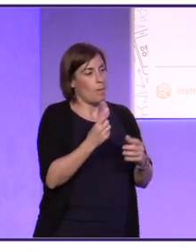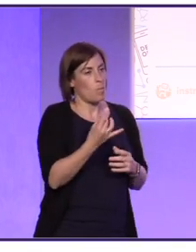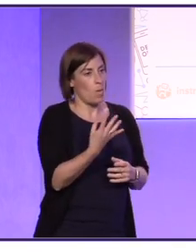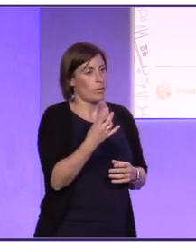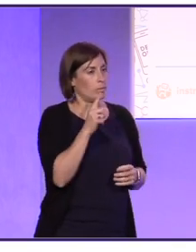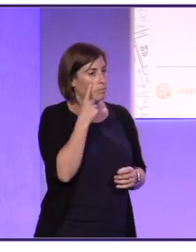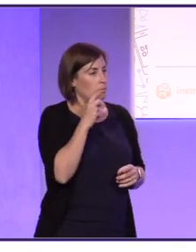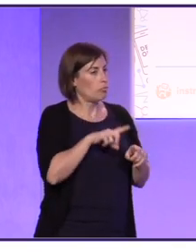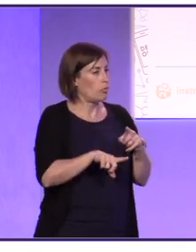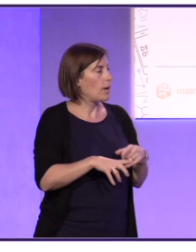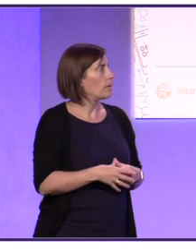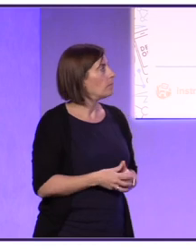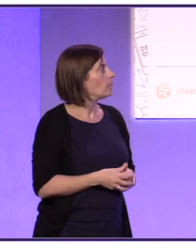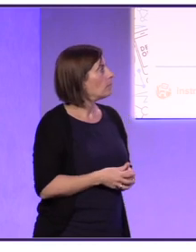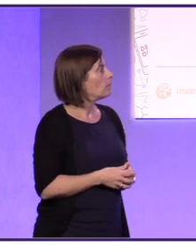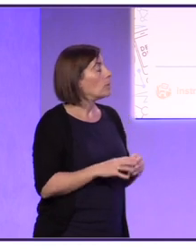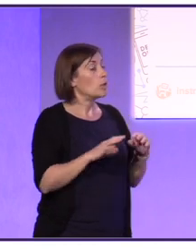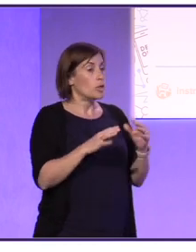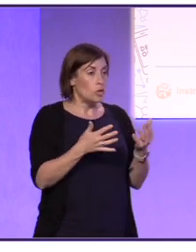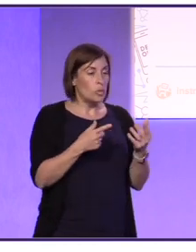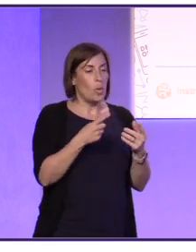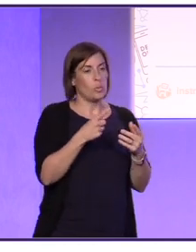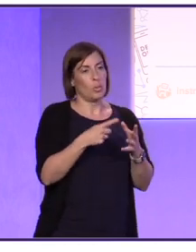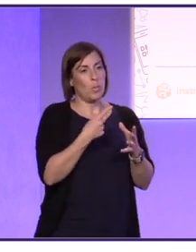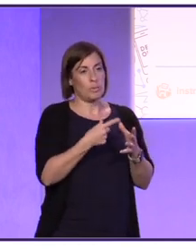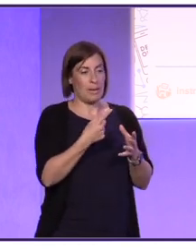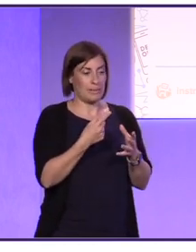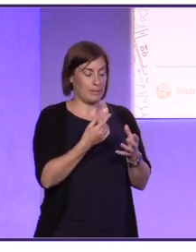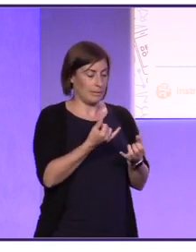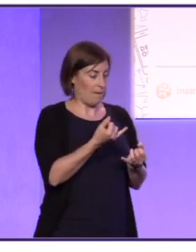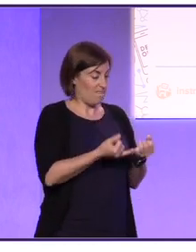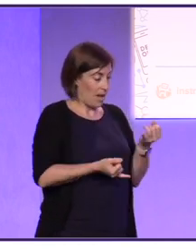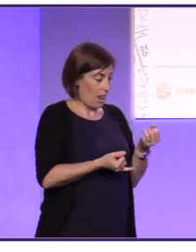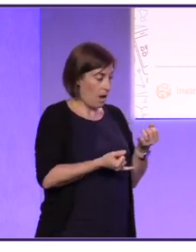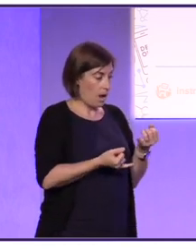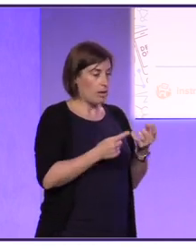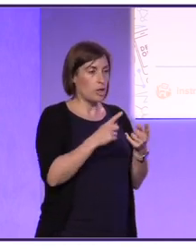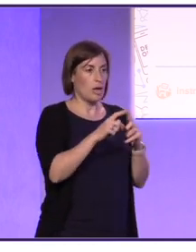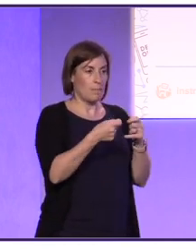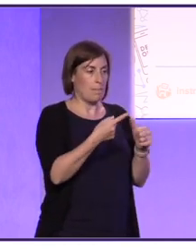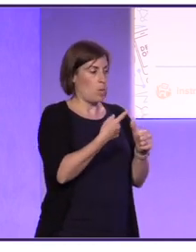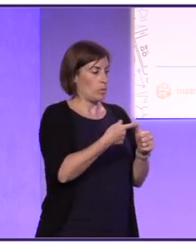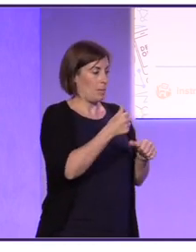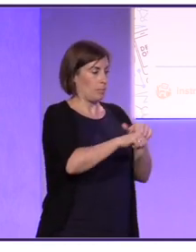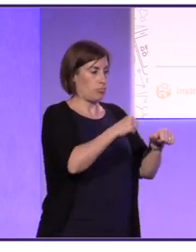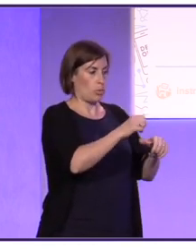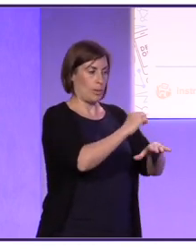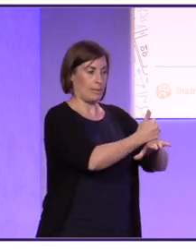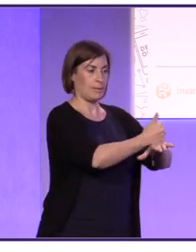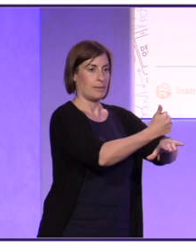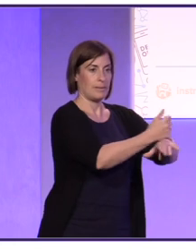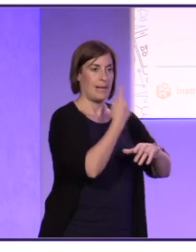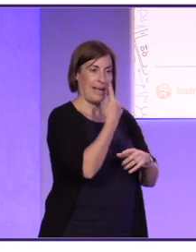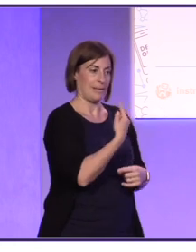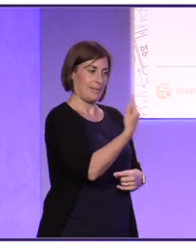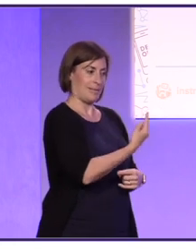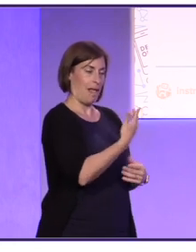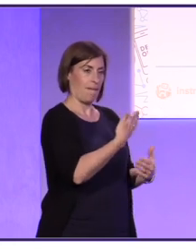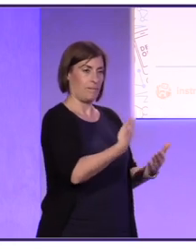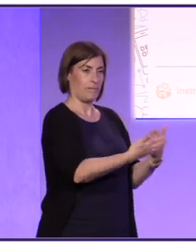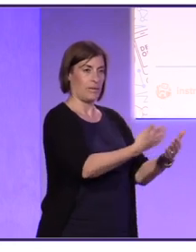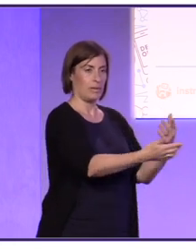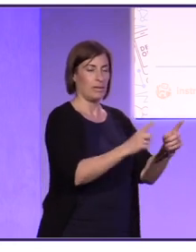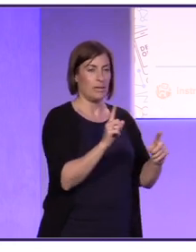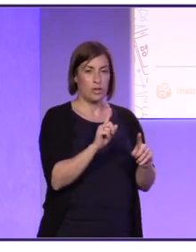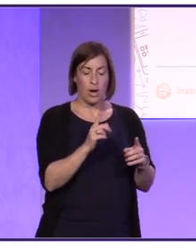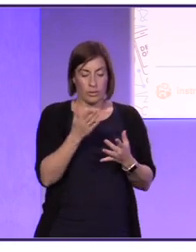So automate failure wherever possible. The computers can do this much better than us. We don't want to do this